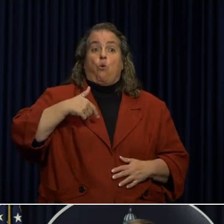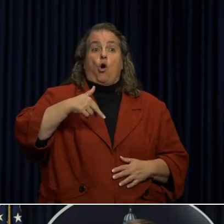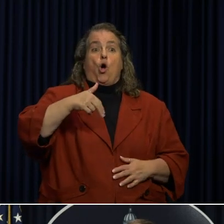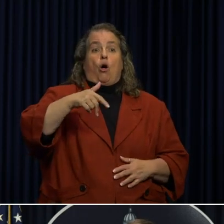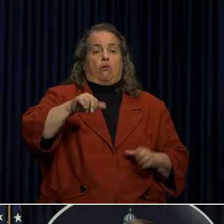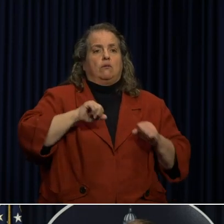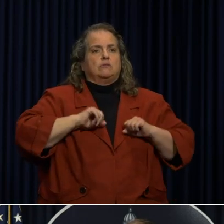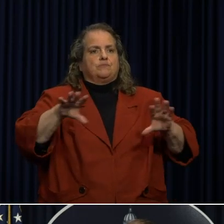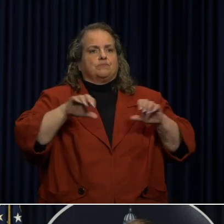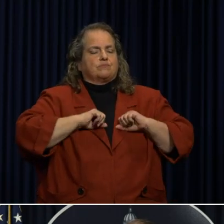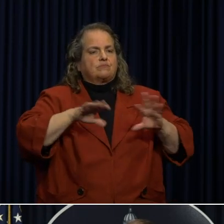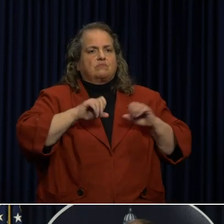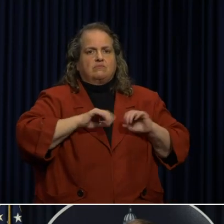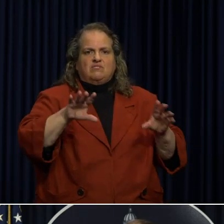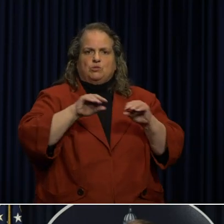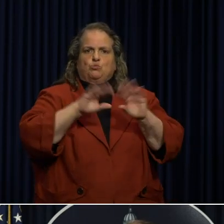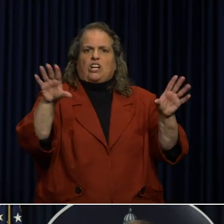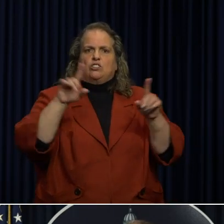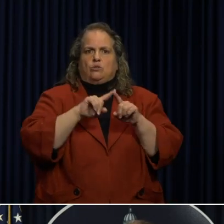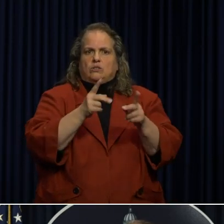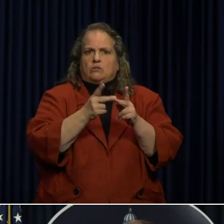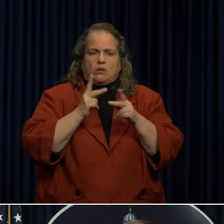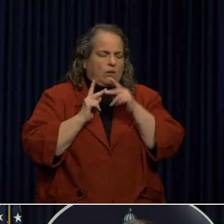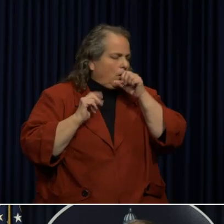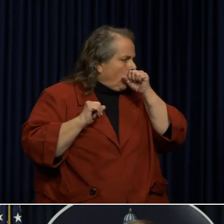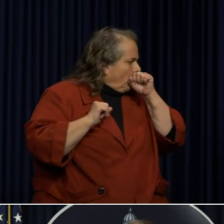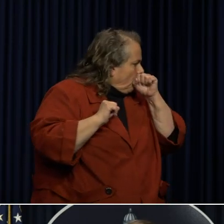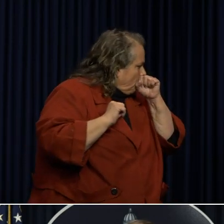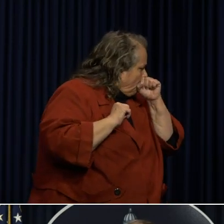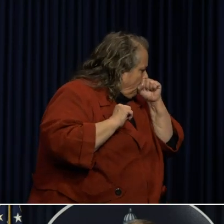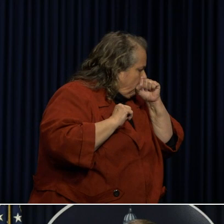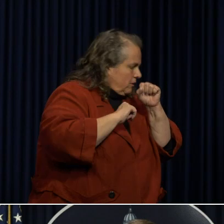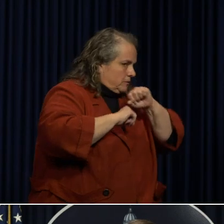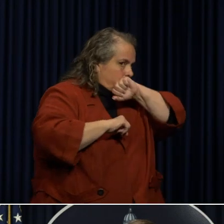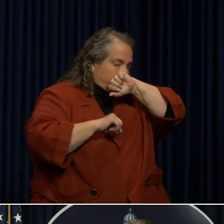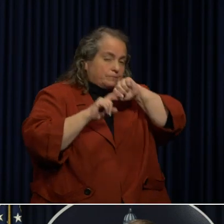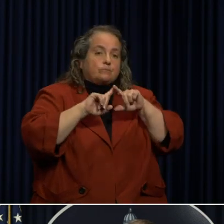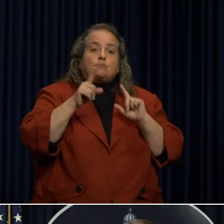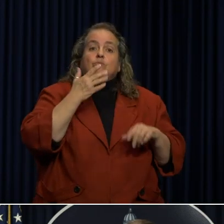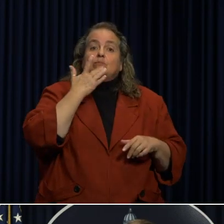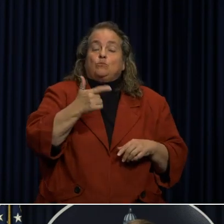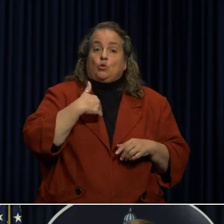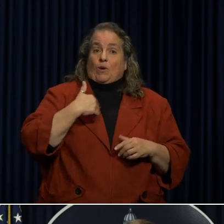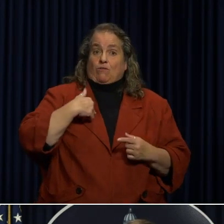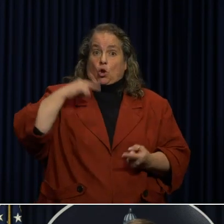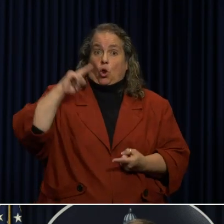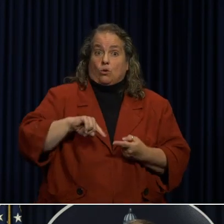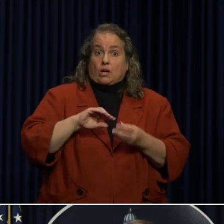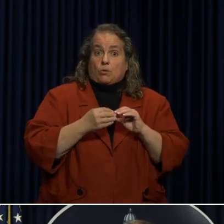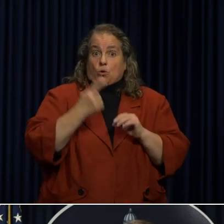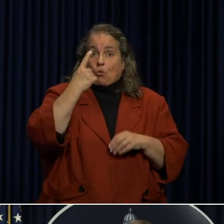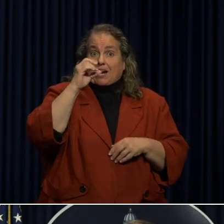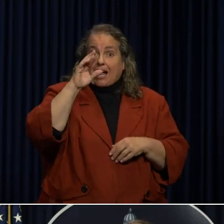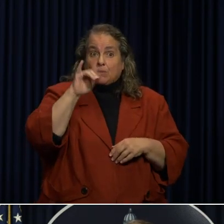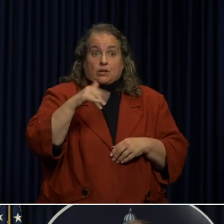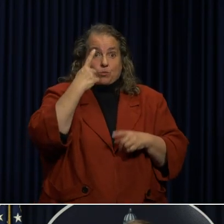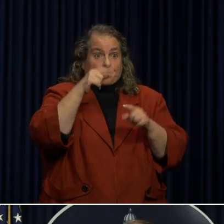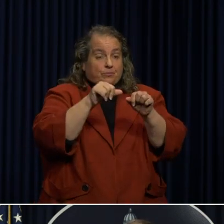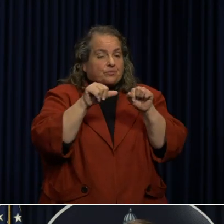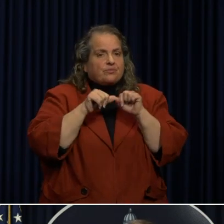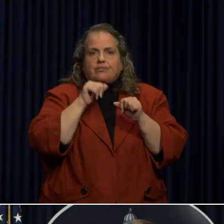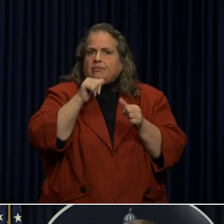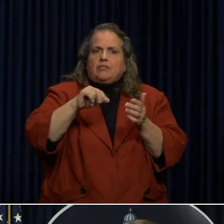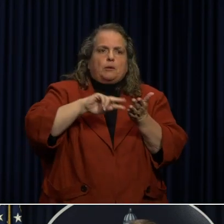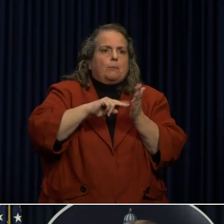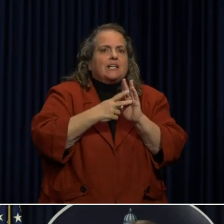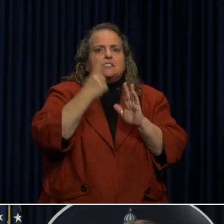spread it to a facility like this. So just because we might be seeing low numbers in one county or one area doesn't mean